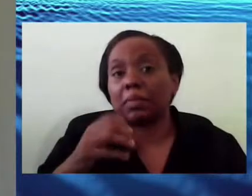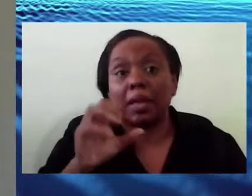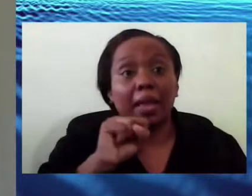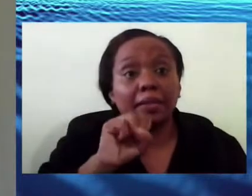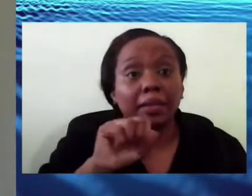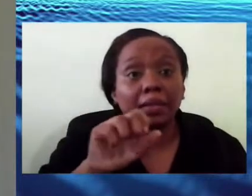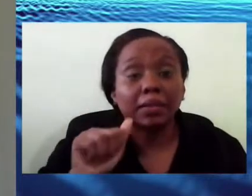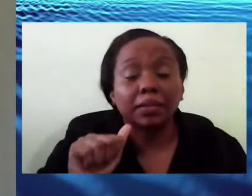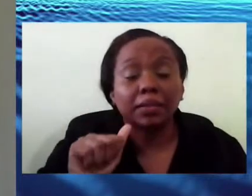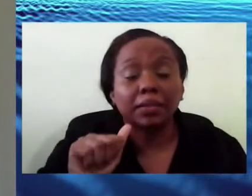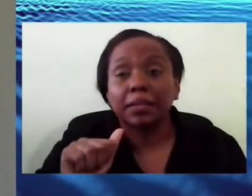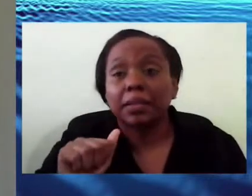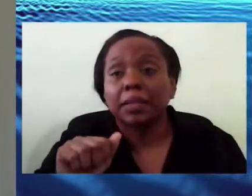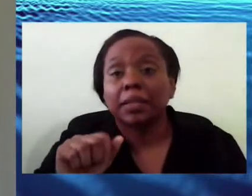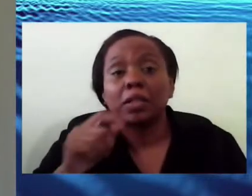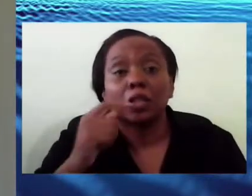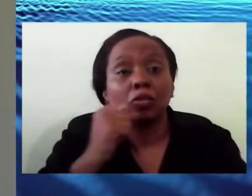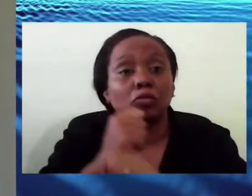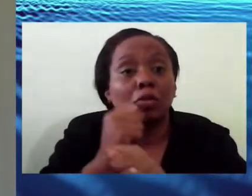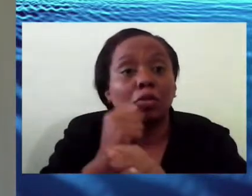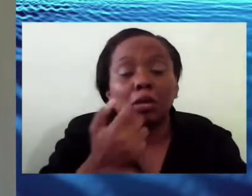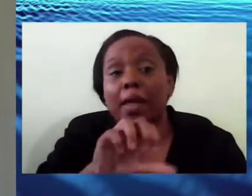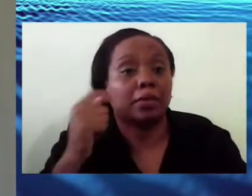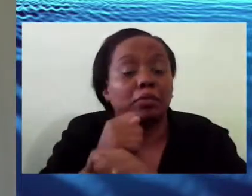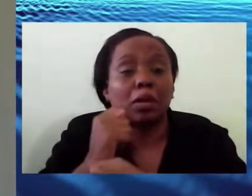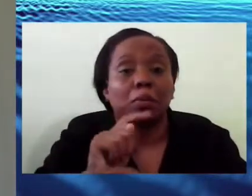to collect this, and when will that start?